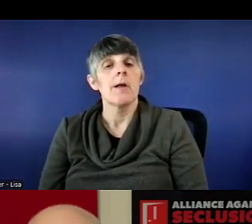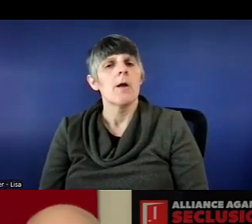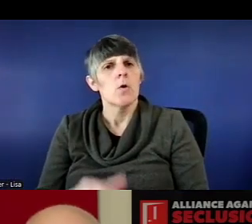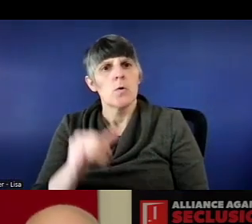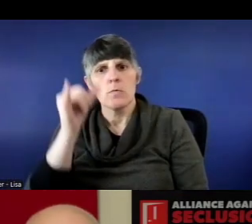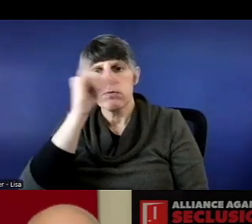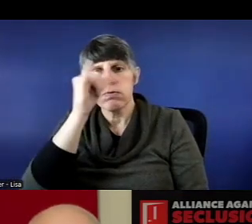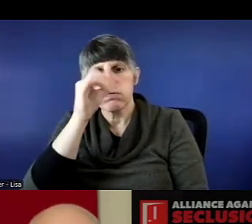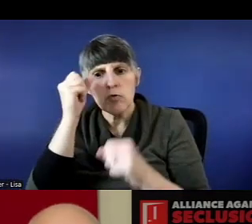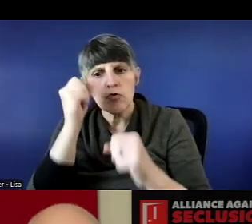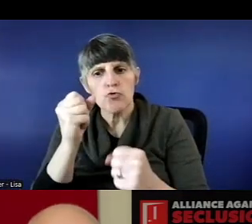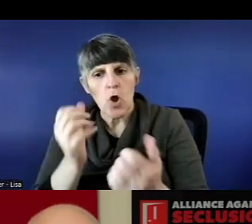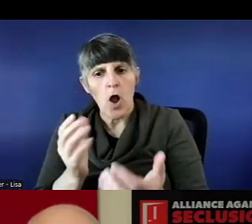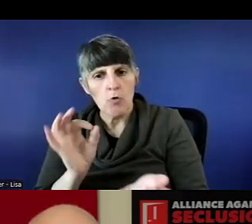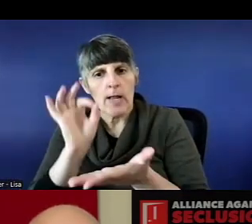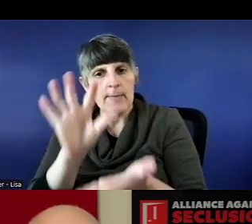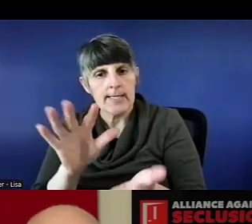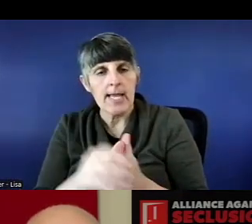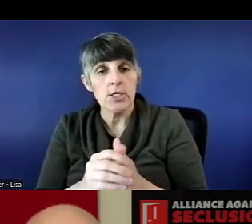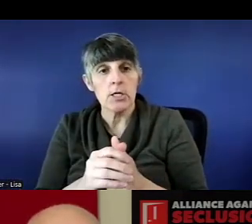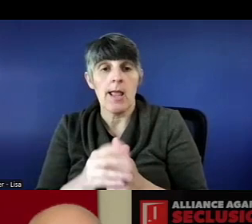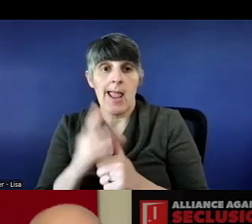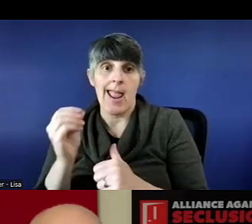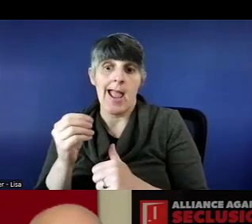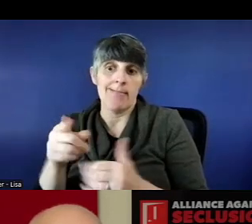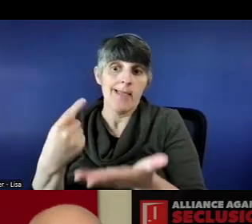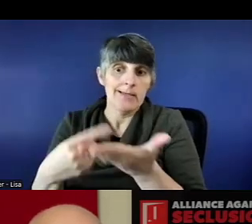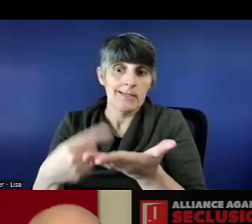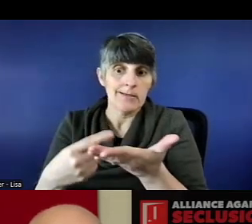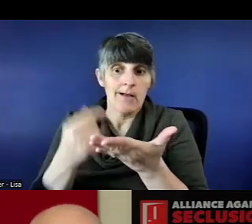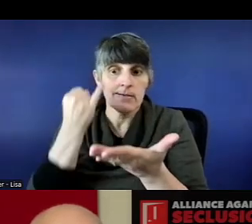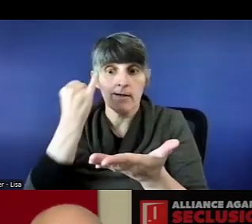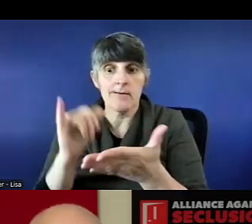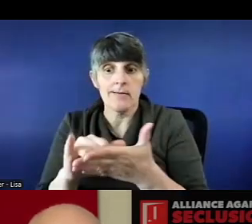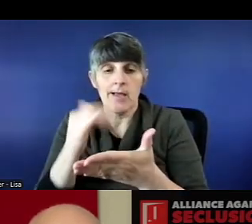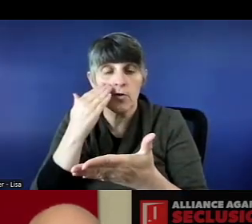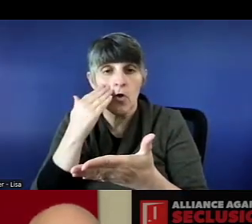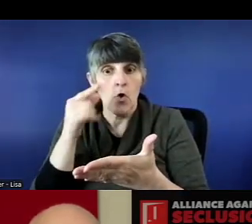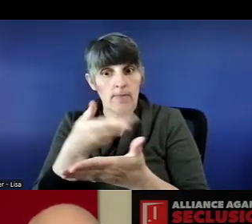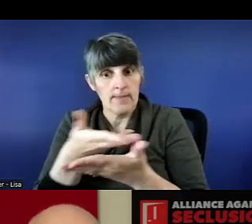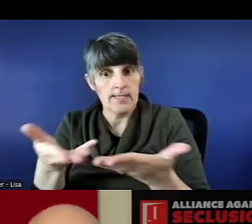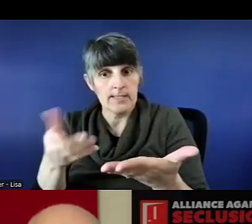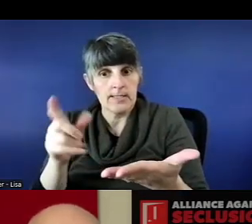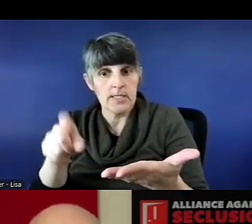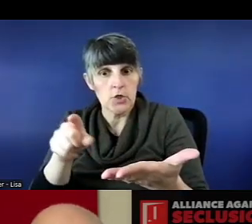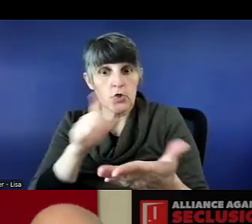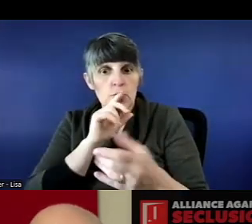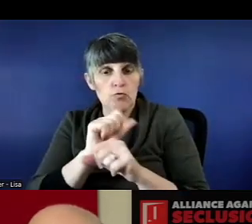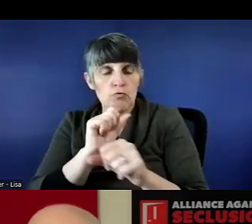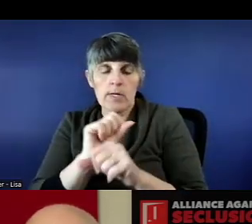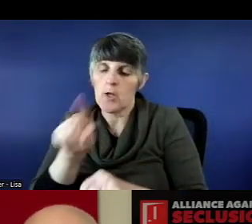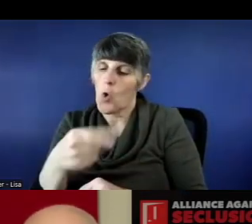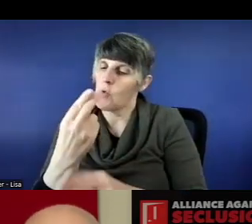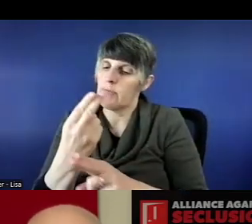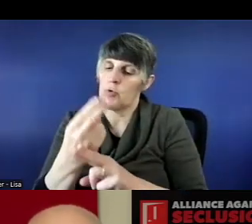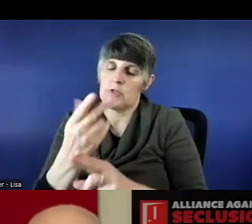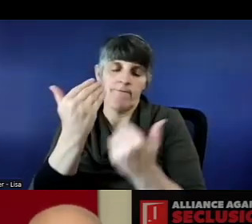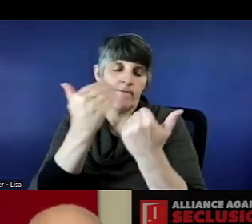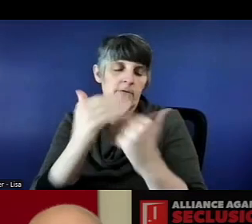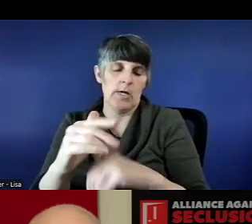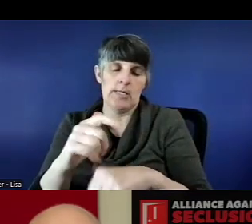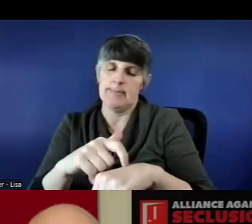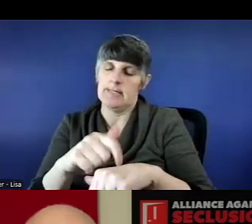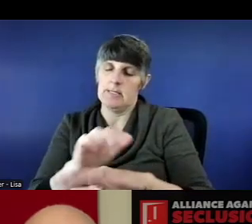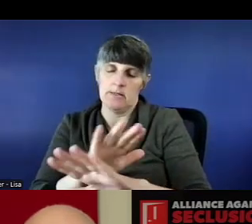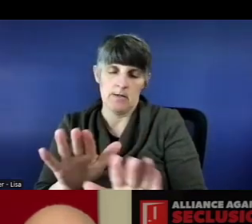strong recommendation. And in part, they talked about the idea that, these things should really only be used in very limited